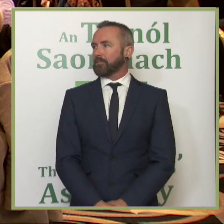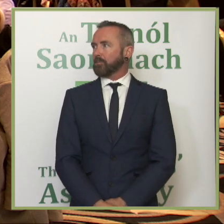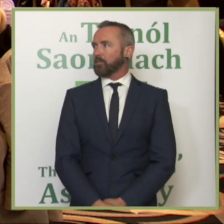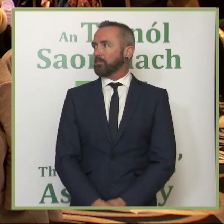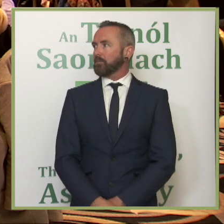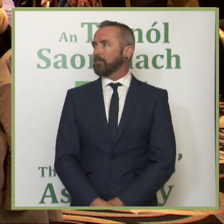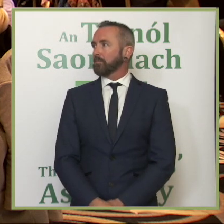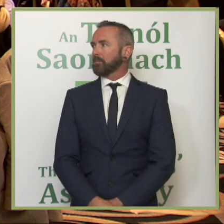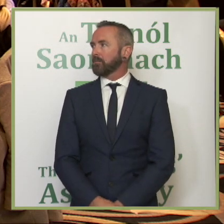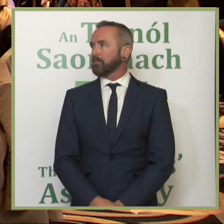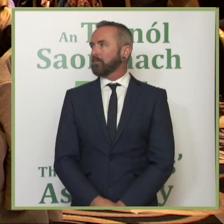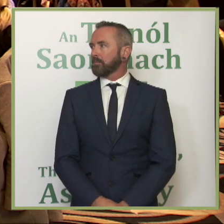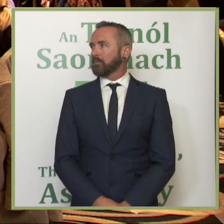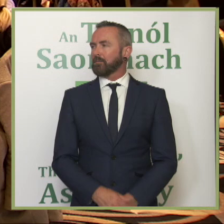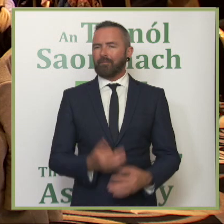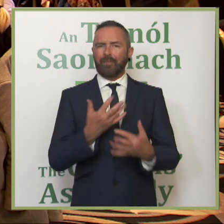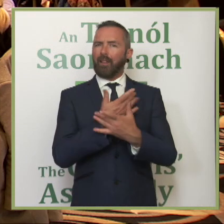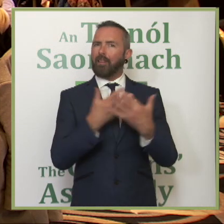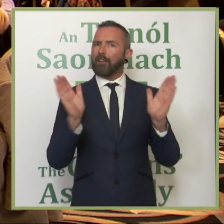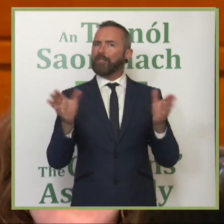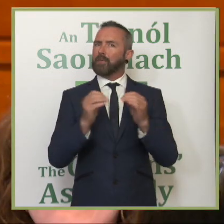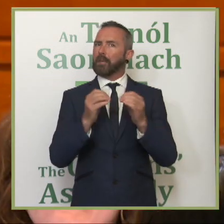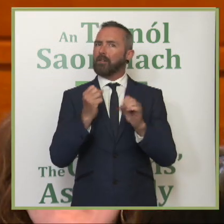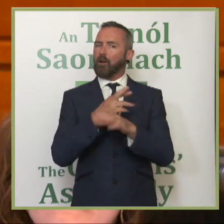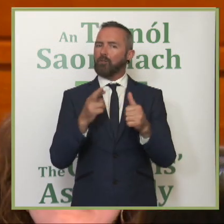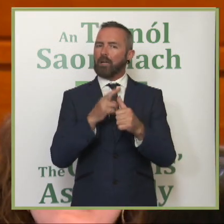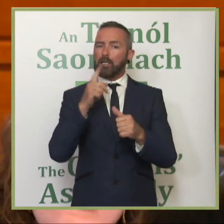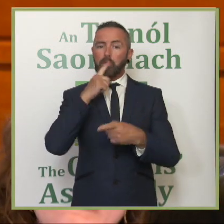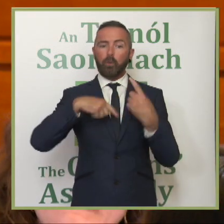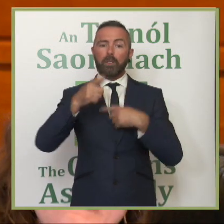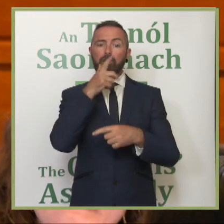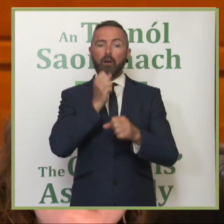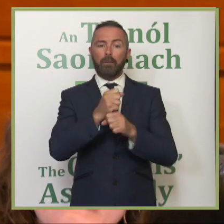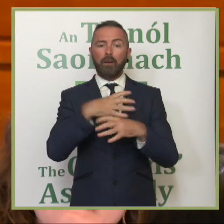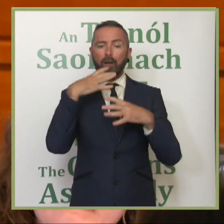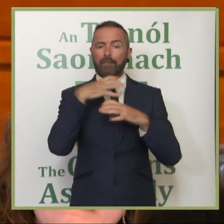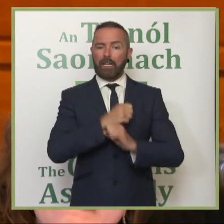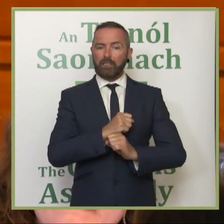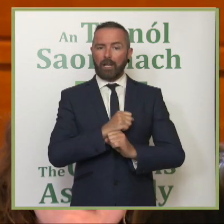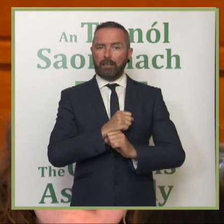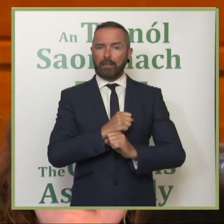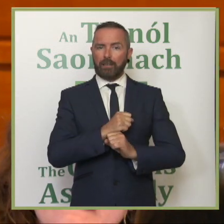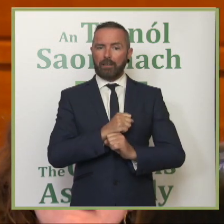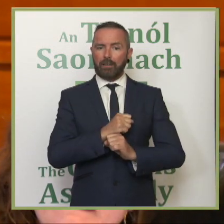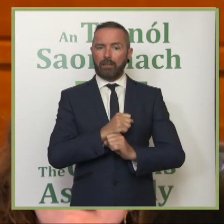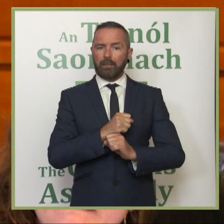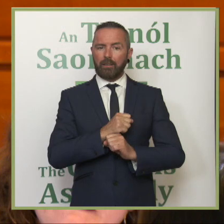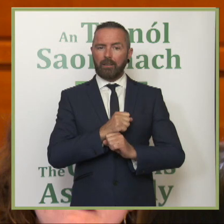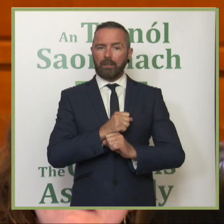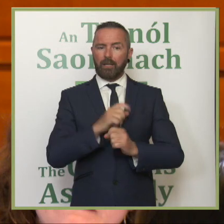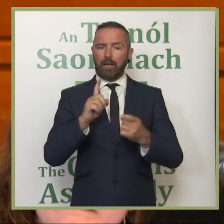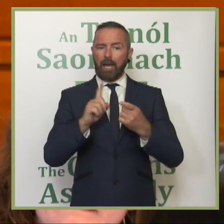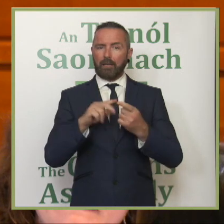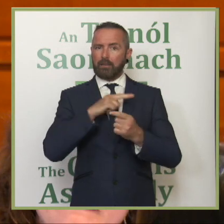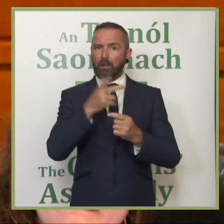Oh yeah, so a lot of our stuff has been said already, but we talked about confidentiality and not talked about stuff publicly outside of the